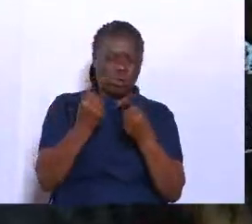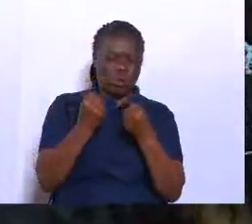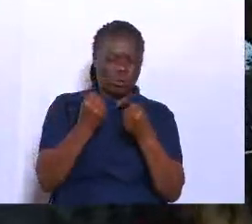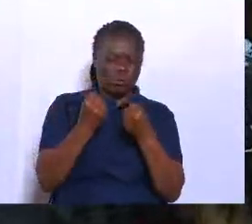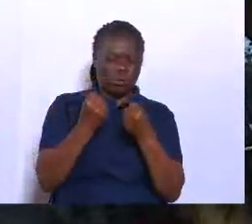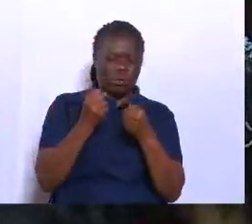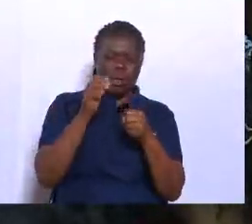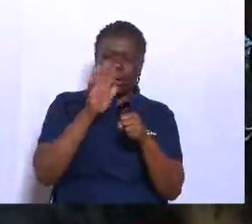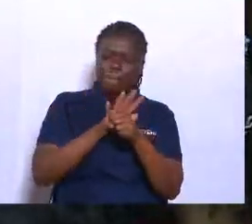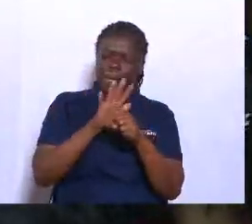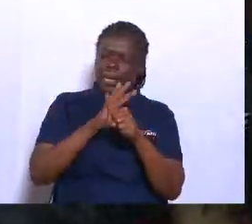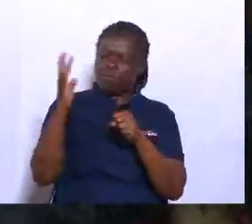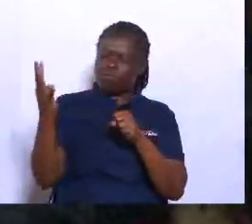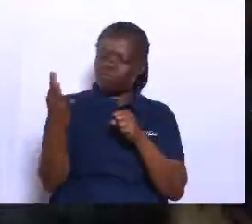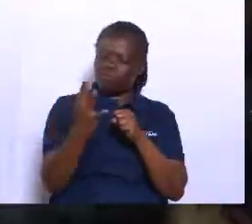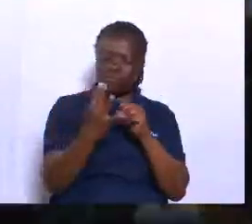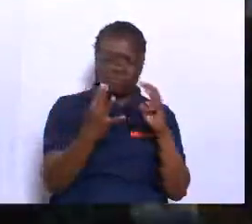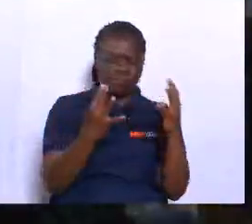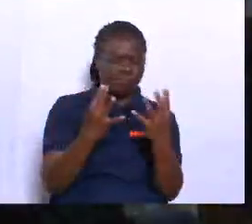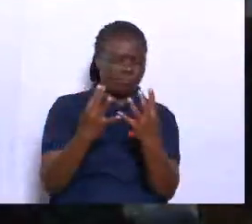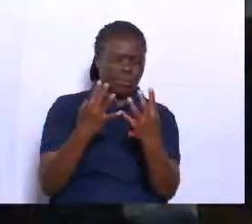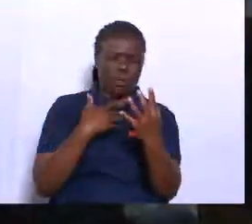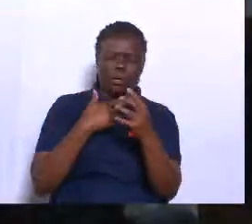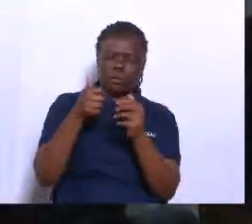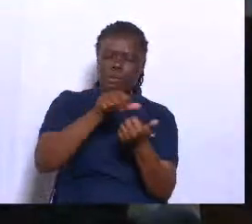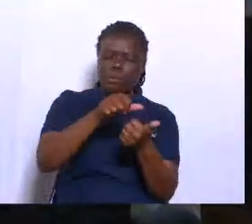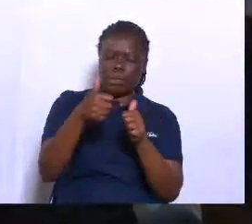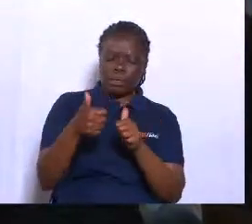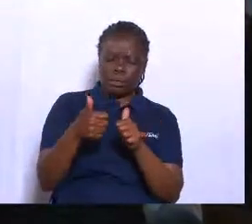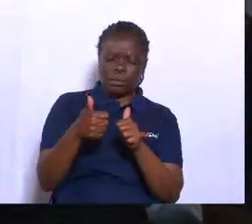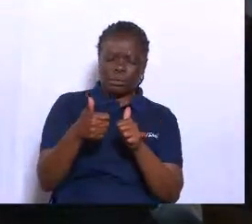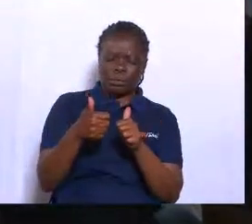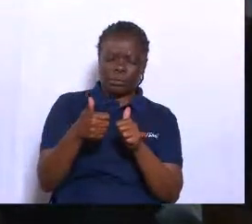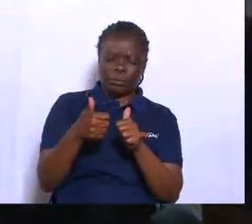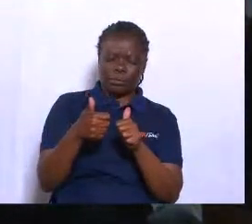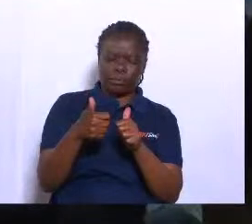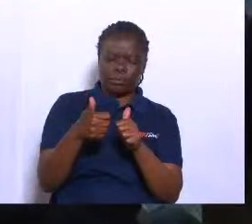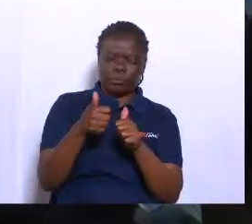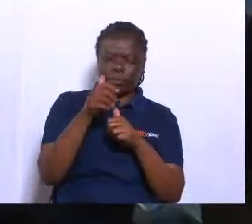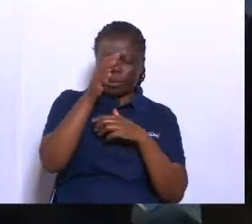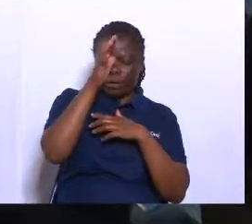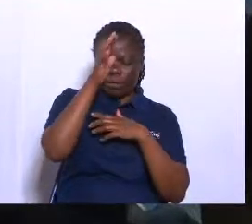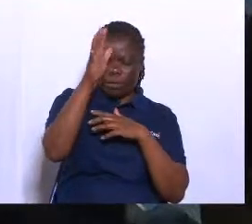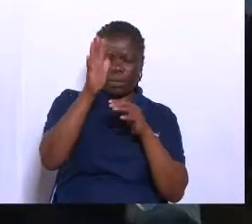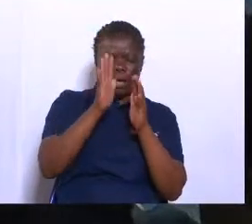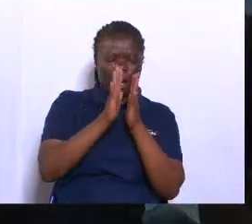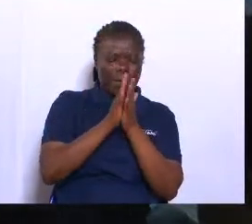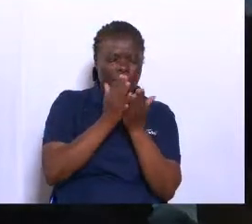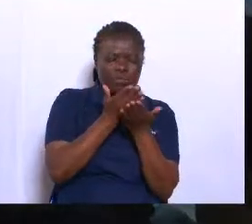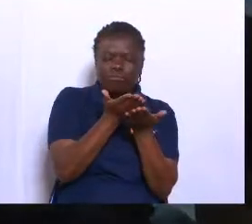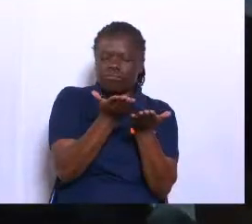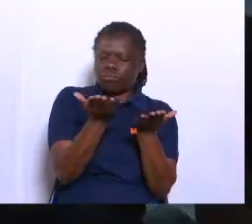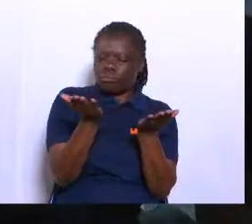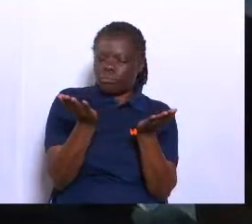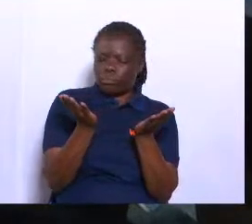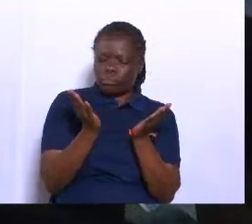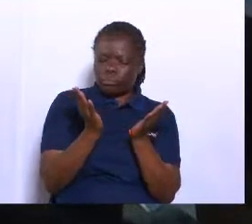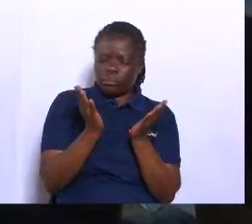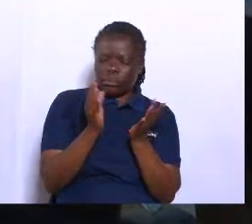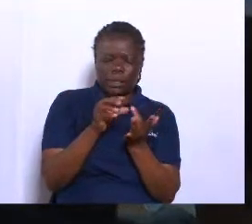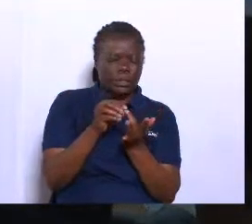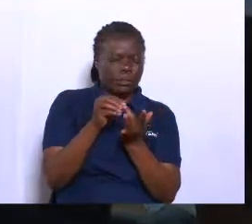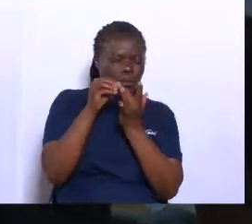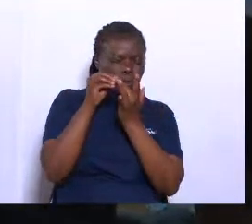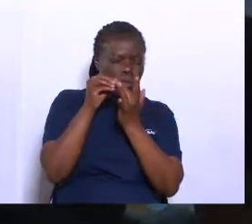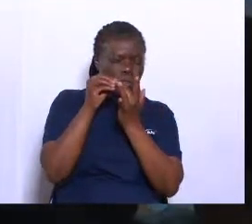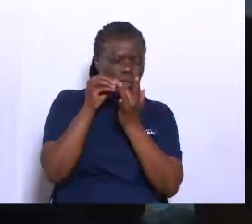Many have come to be baptized or rebaptized. Father, I pray for them especially, that as we